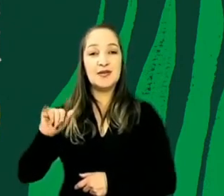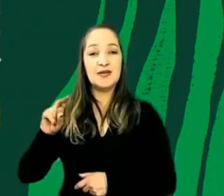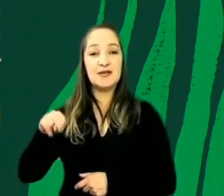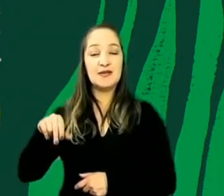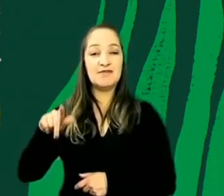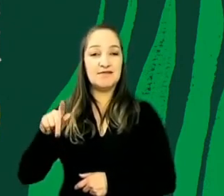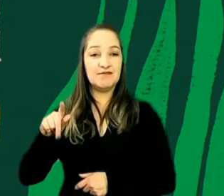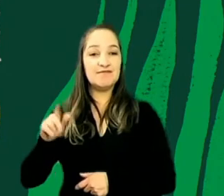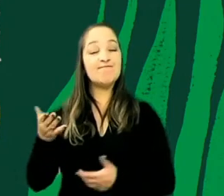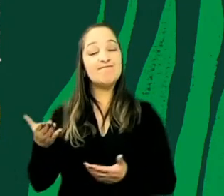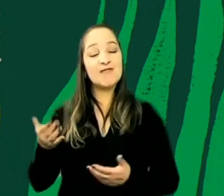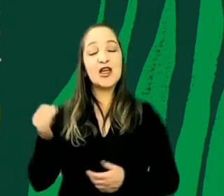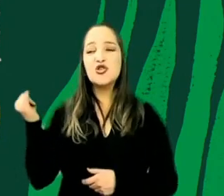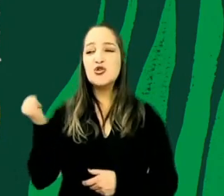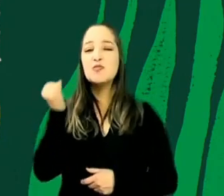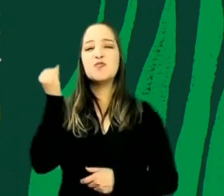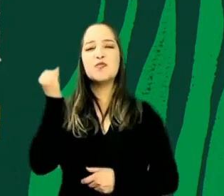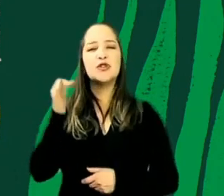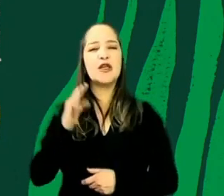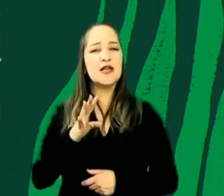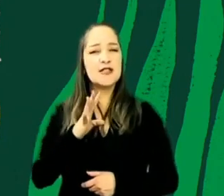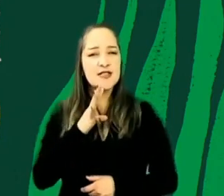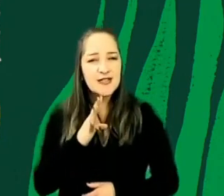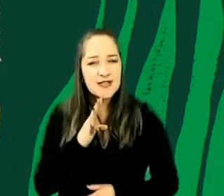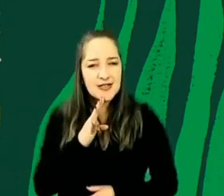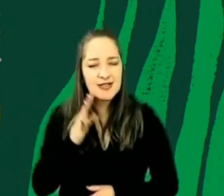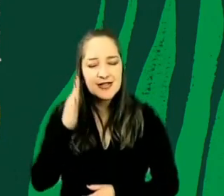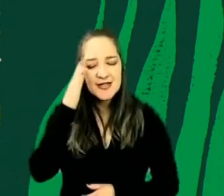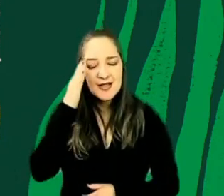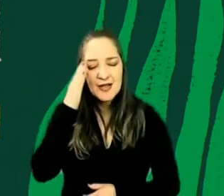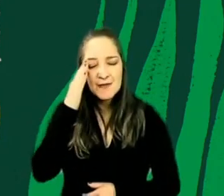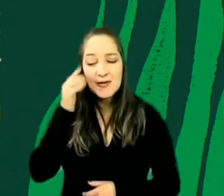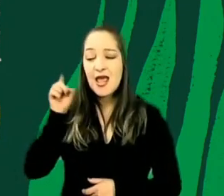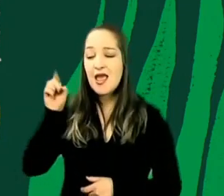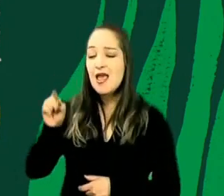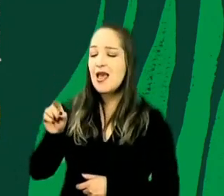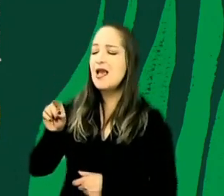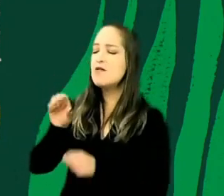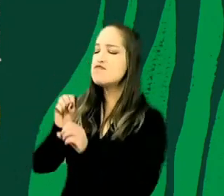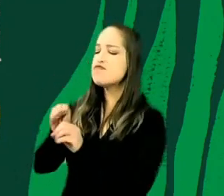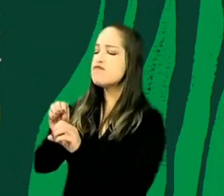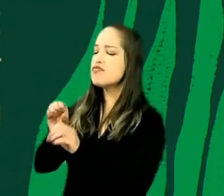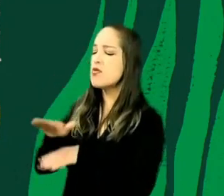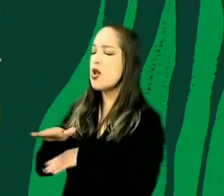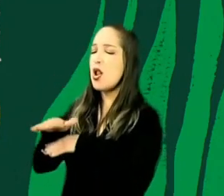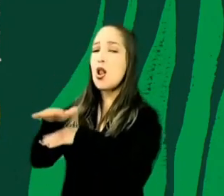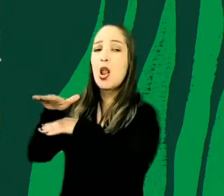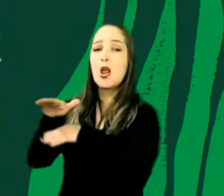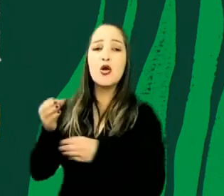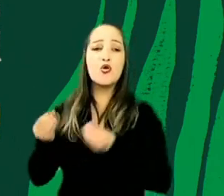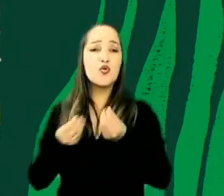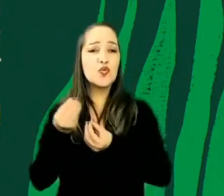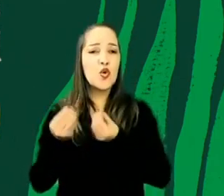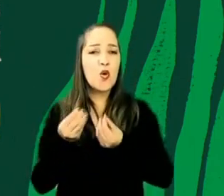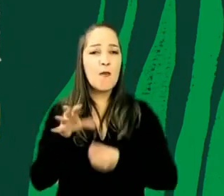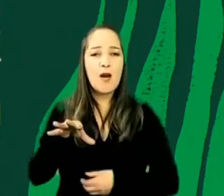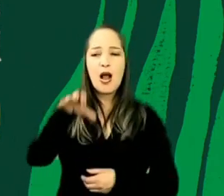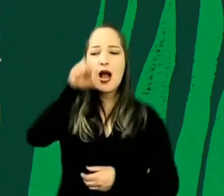and what he took from being raised by this particular Black woman, really a great being and a fabulous musician.